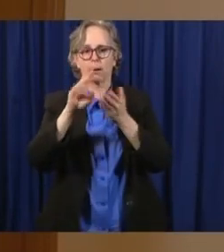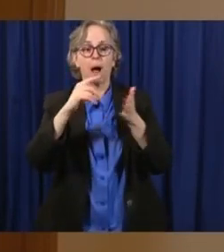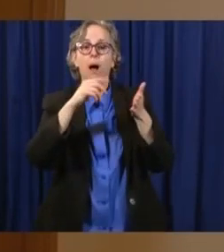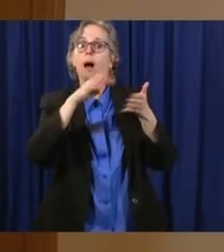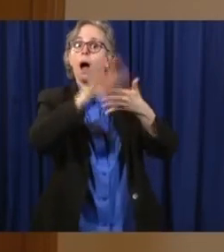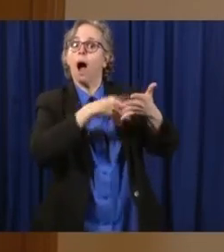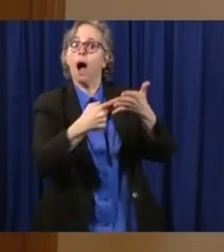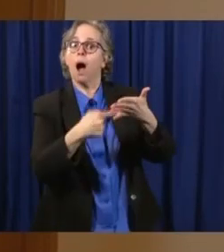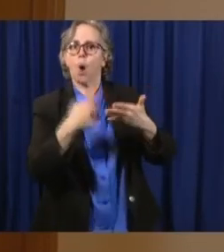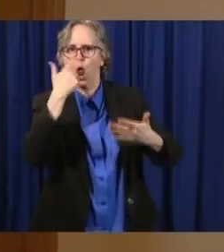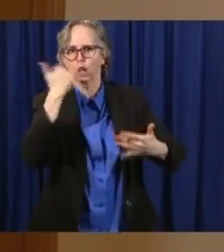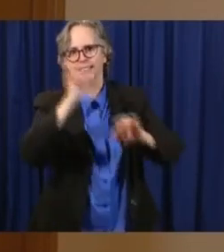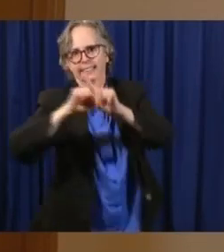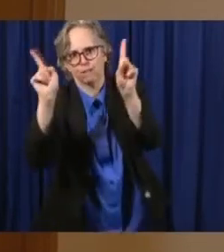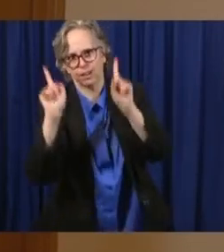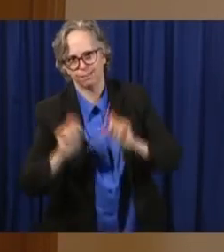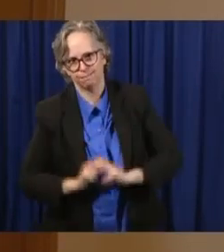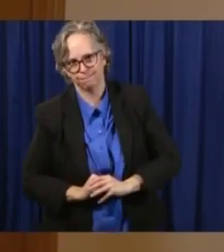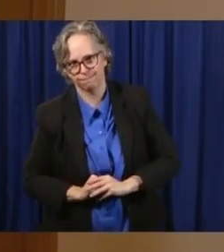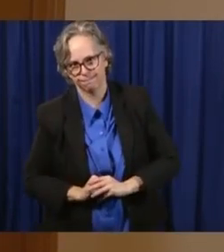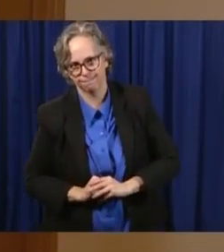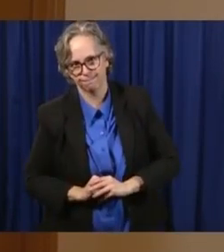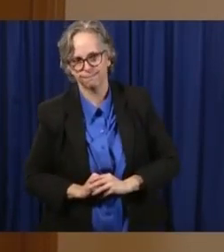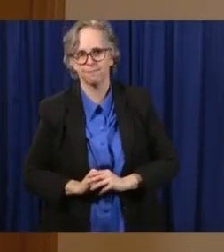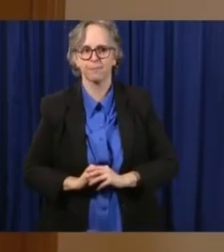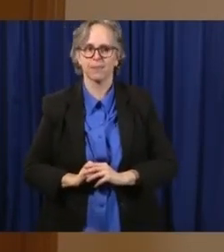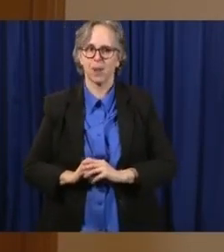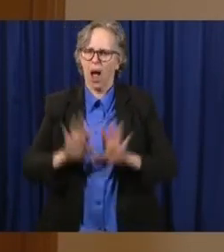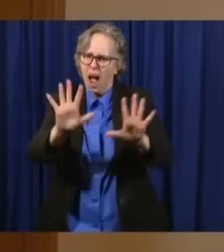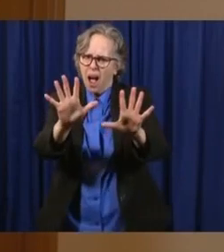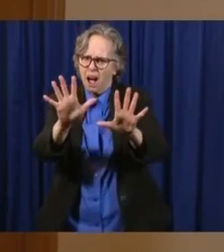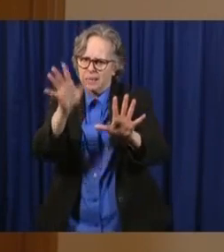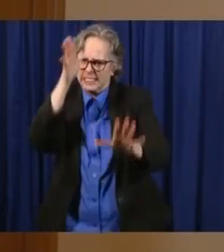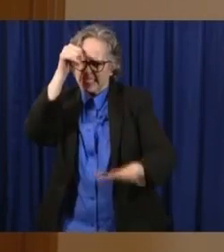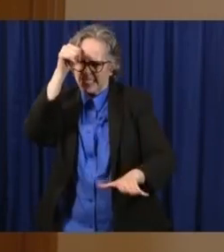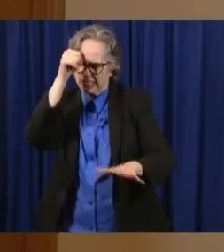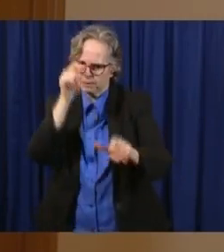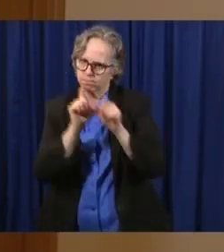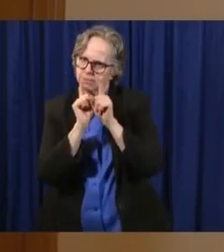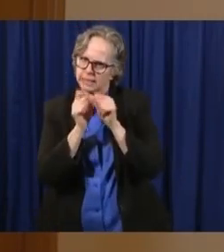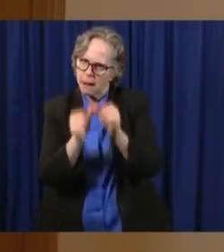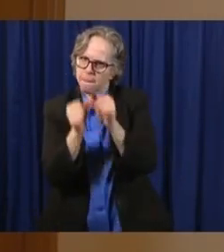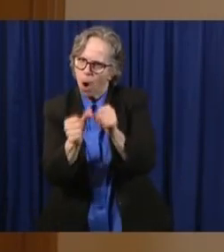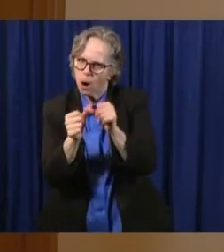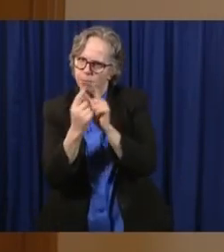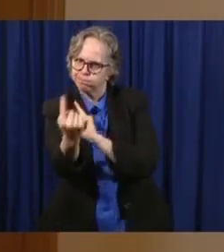that's the thing here. We've got to hold steady, hold the course. Next slide.